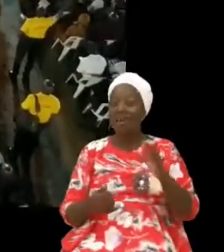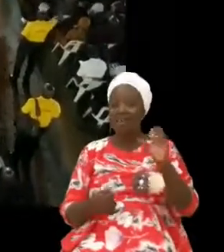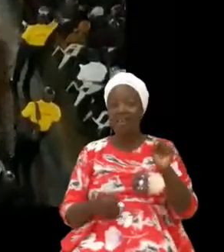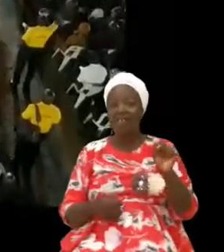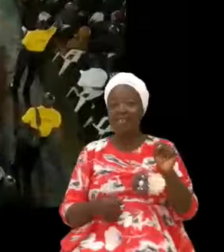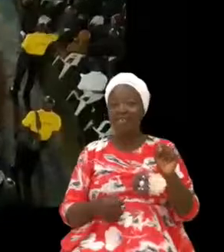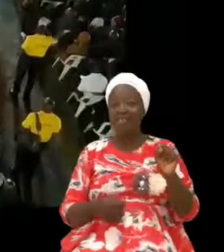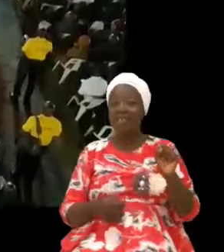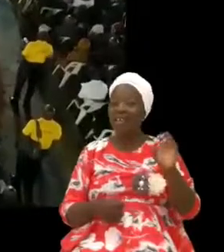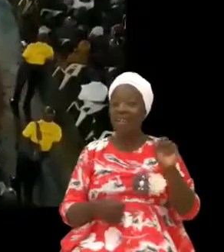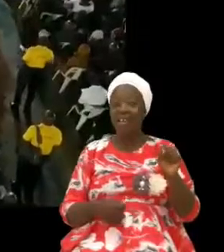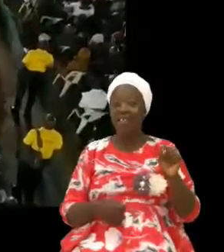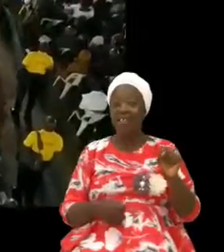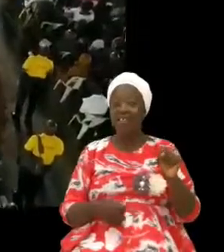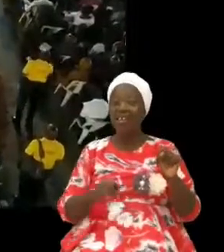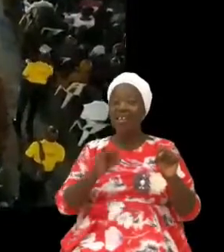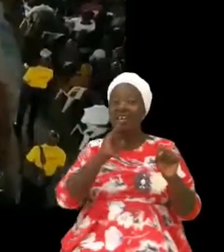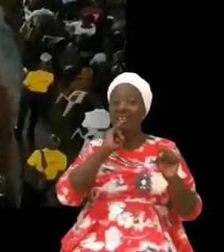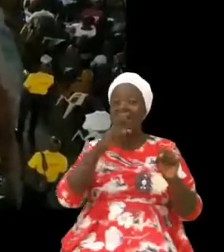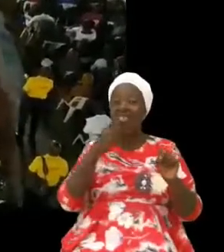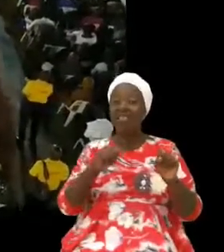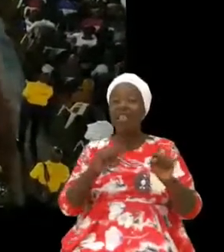name. Now,